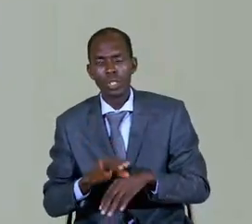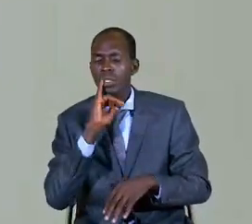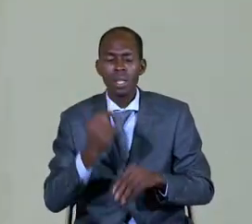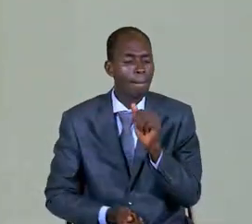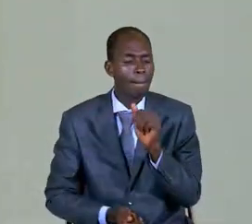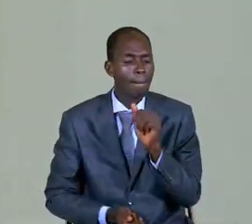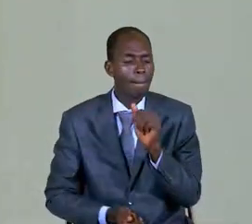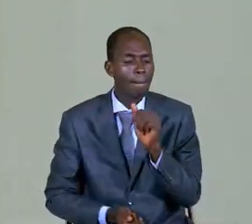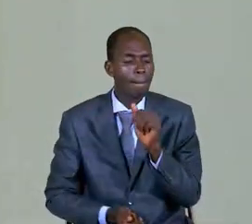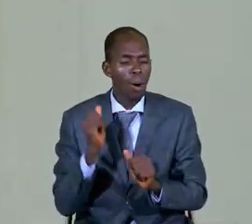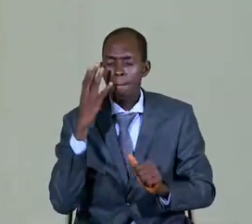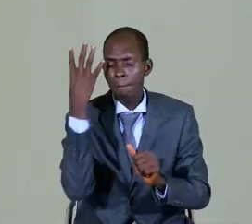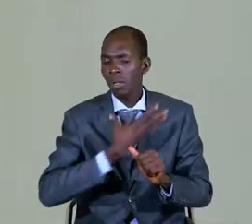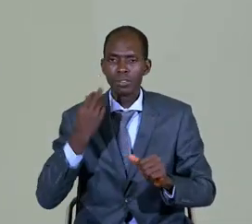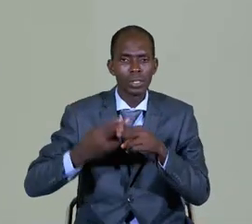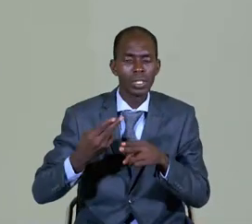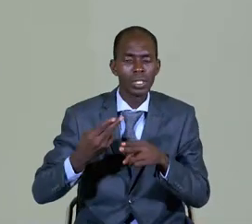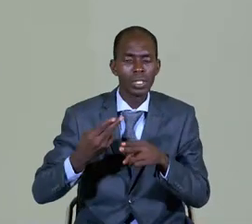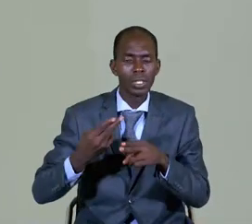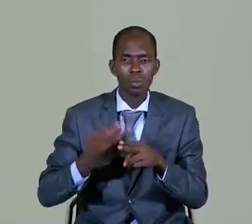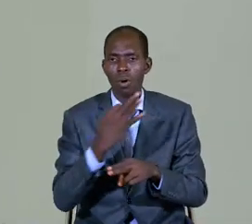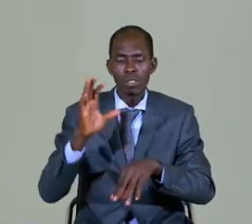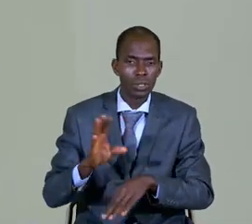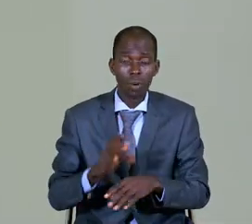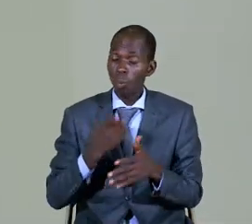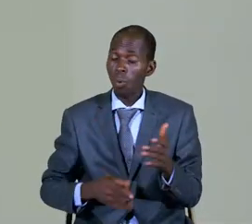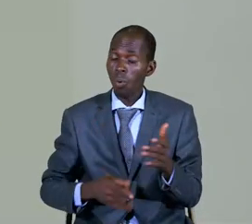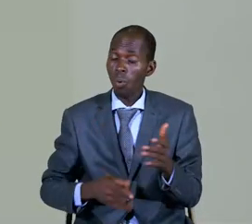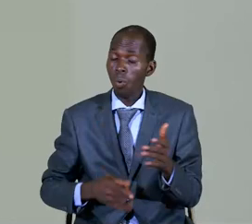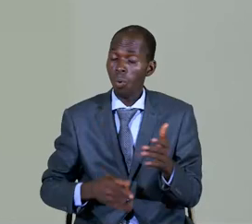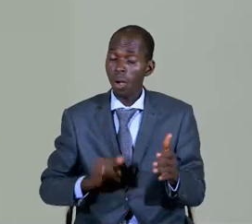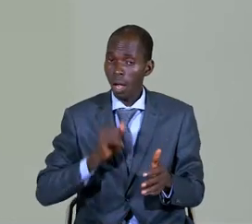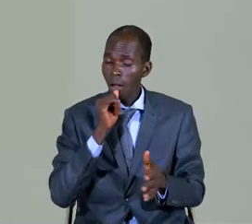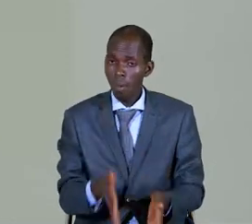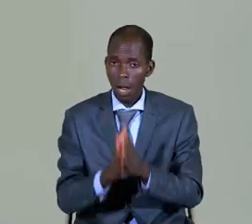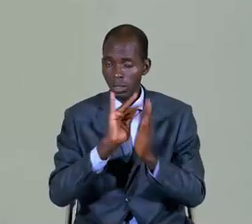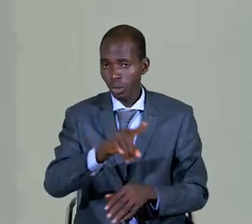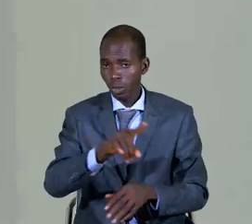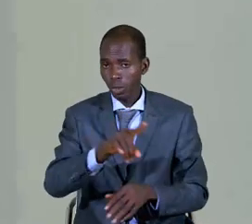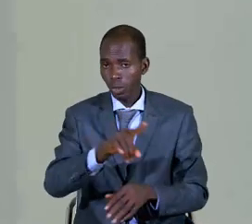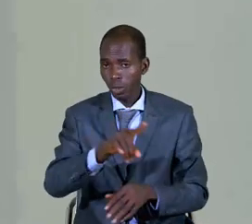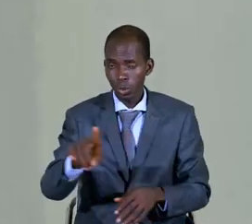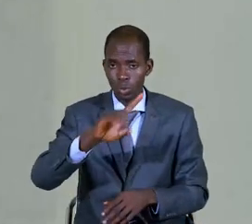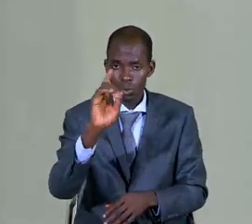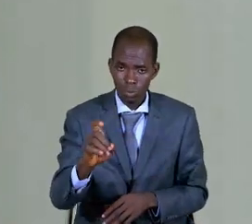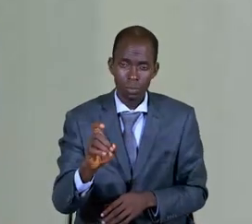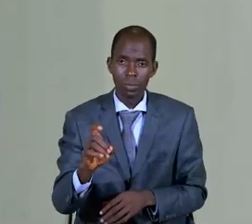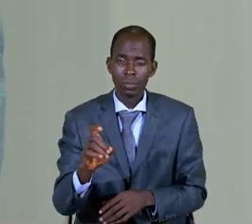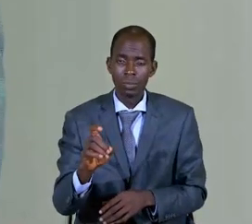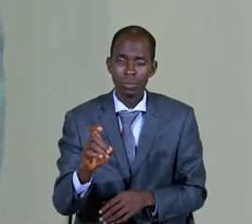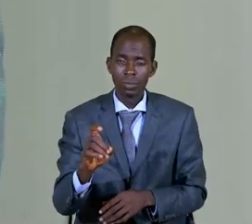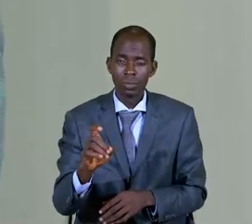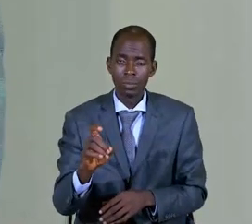beautiful name of a church in town. All I'm asking is this knowing